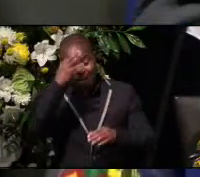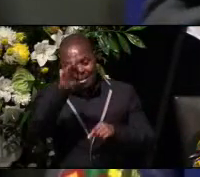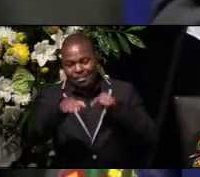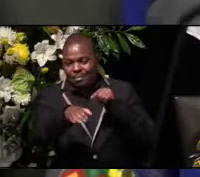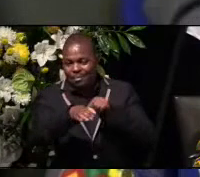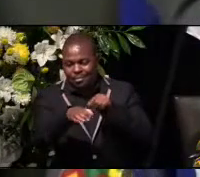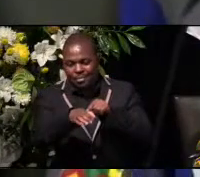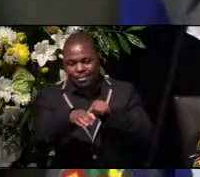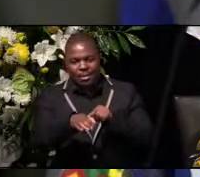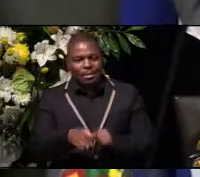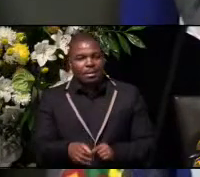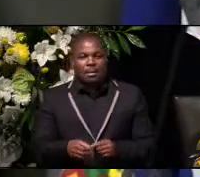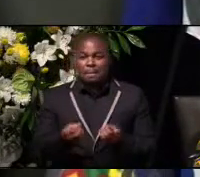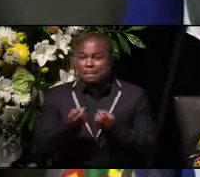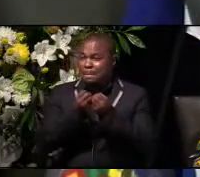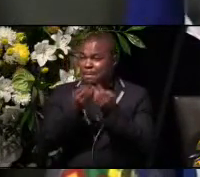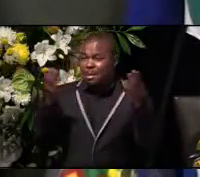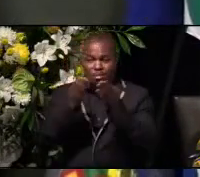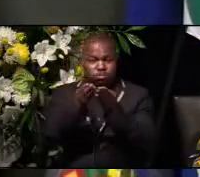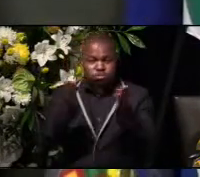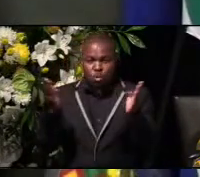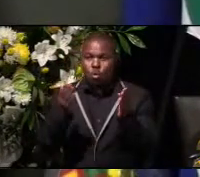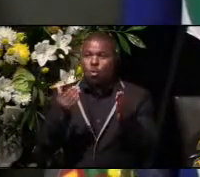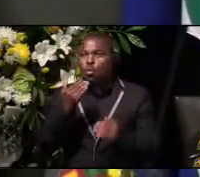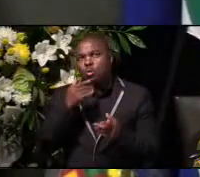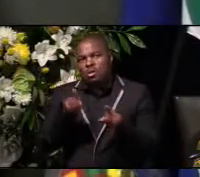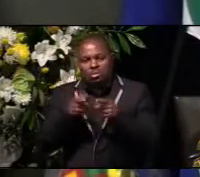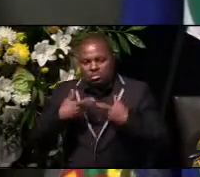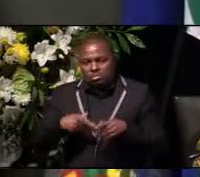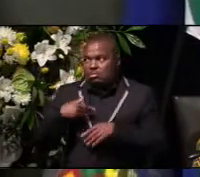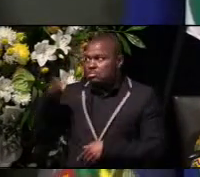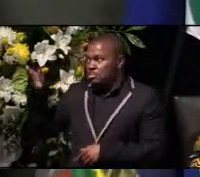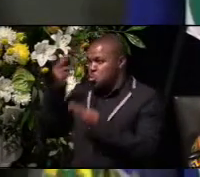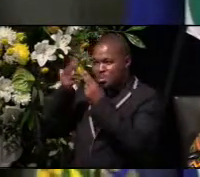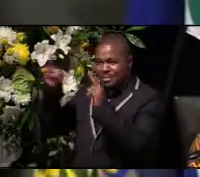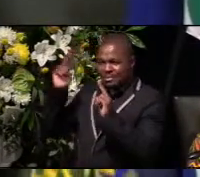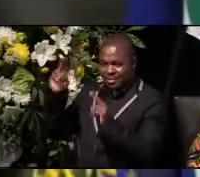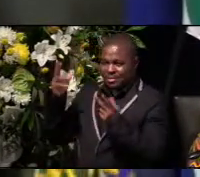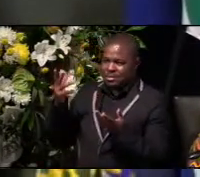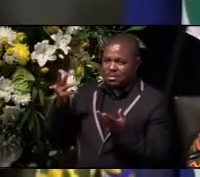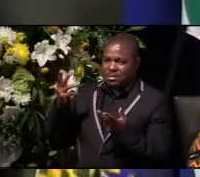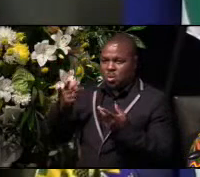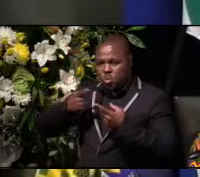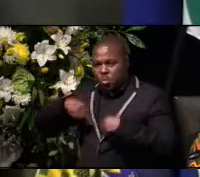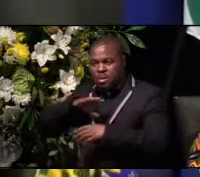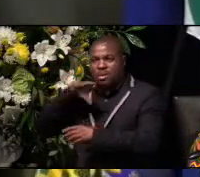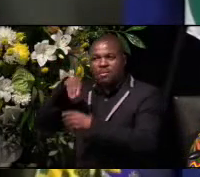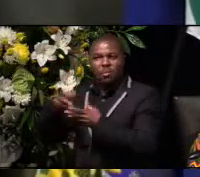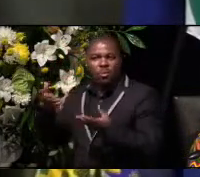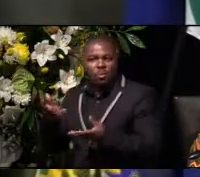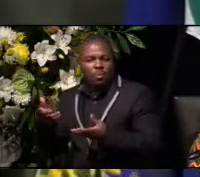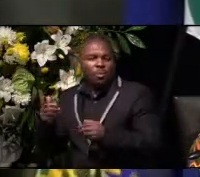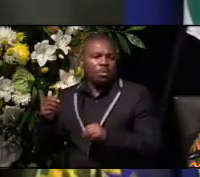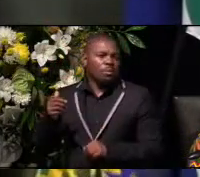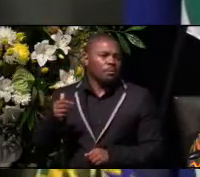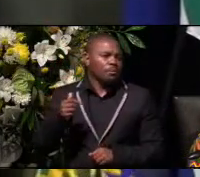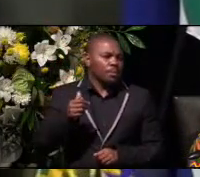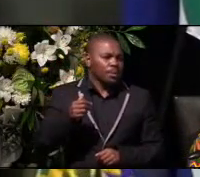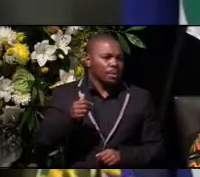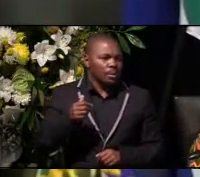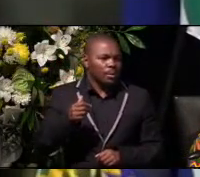and I think you know many of us who are even at universities we are involved in that we must